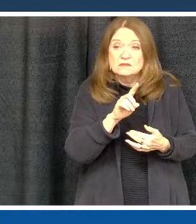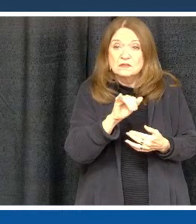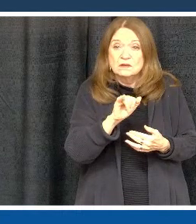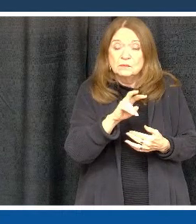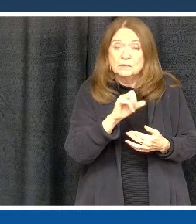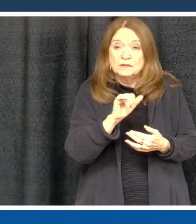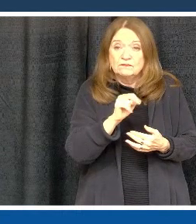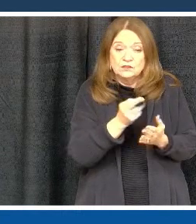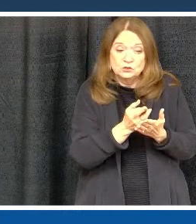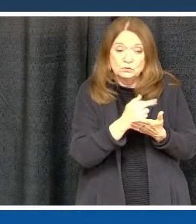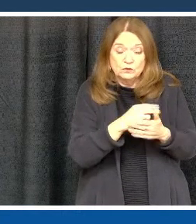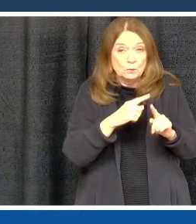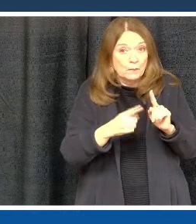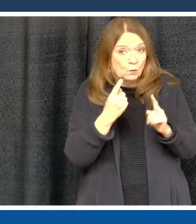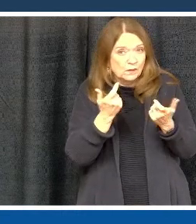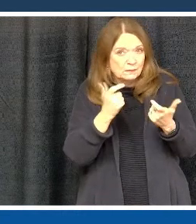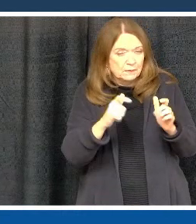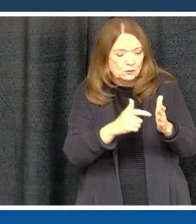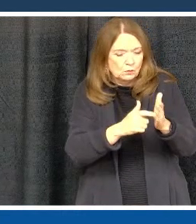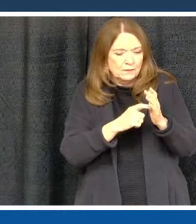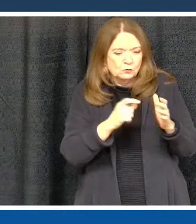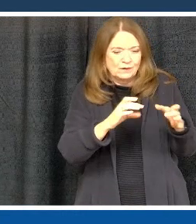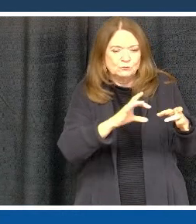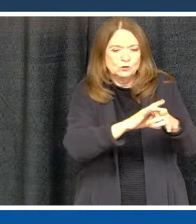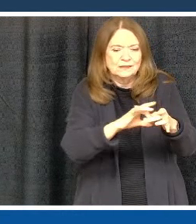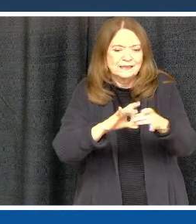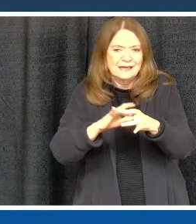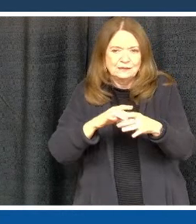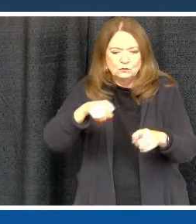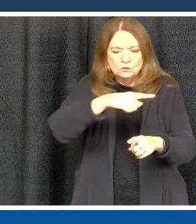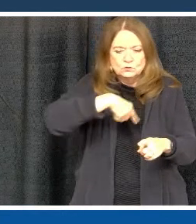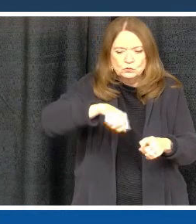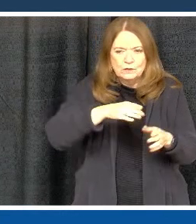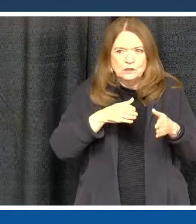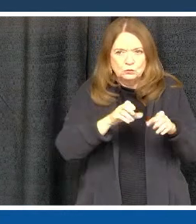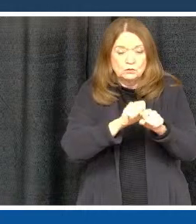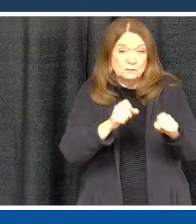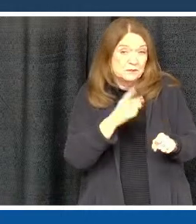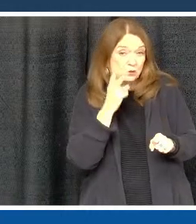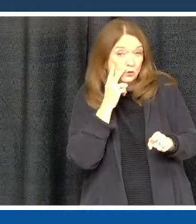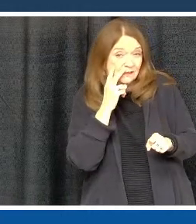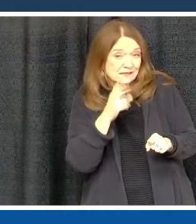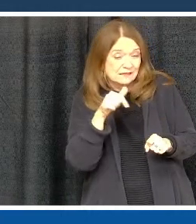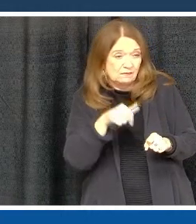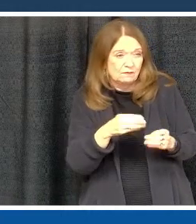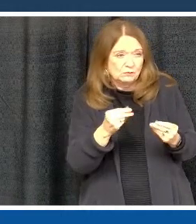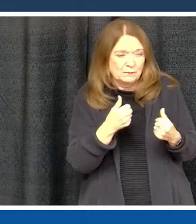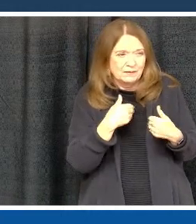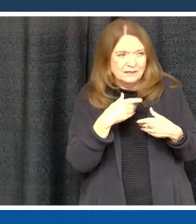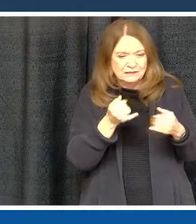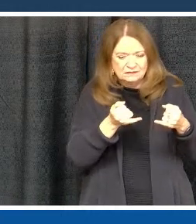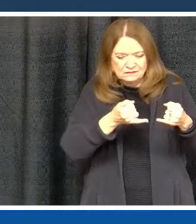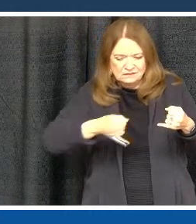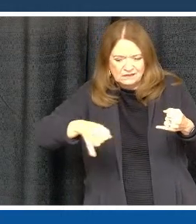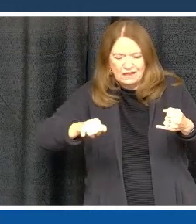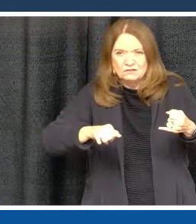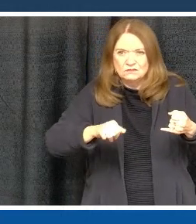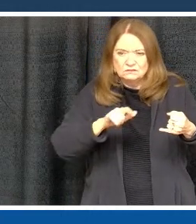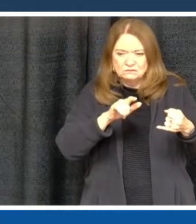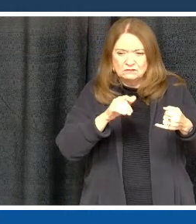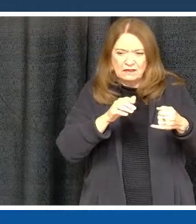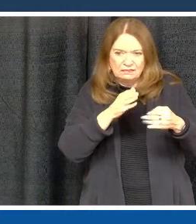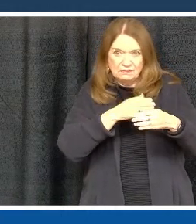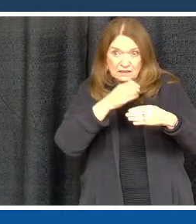big requirements is that you connect to the surrounding road system. As you see on this property, it does have a little tail at the end which touches